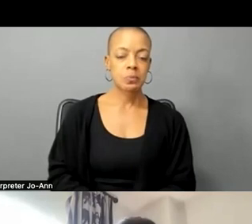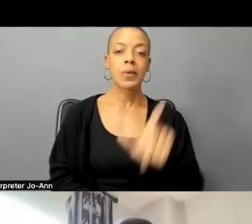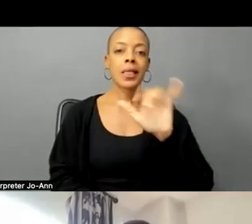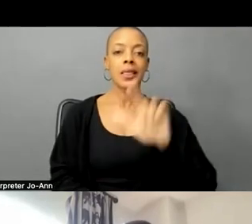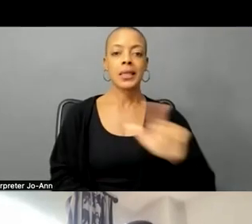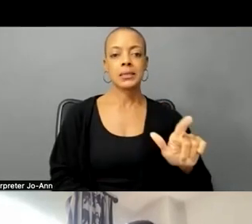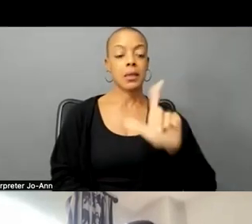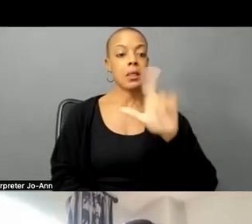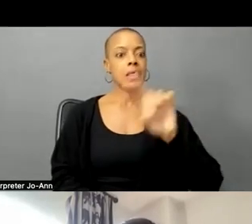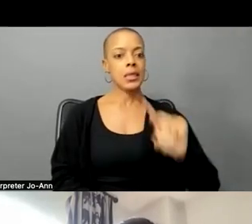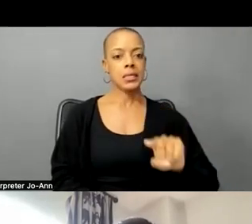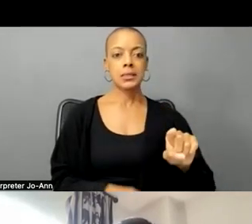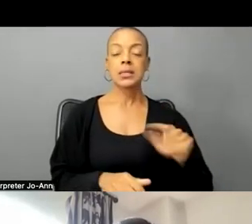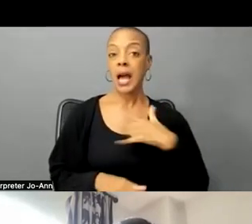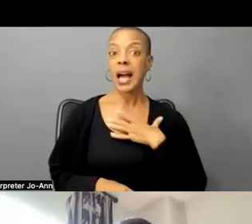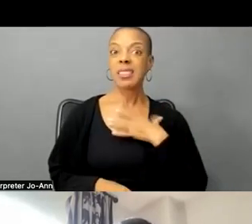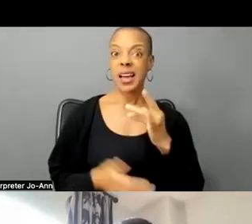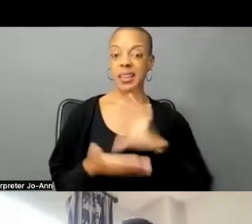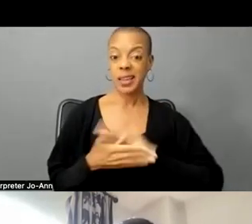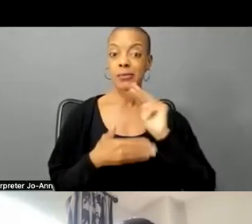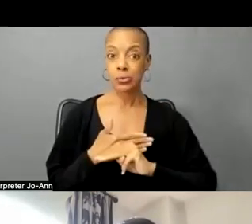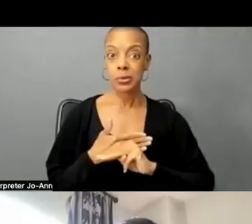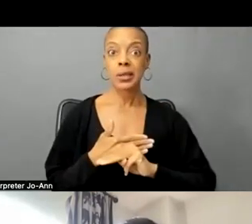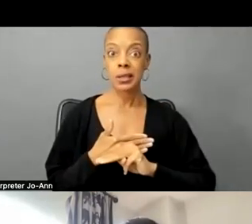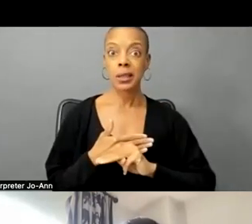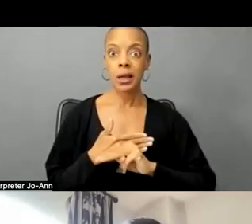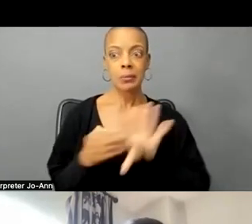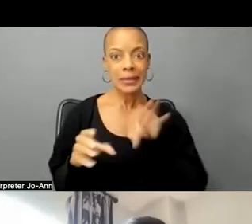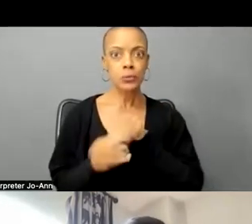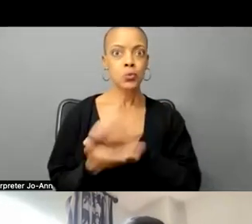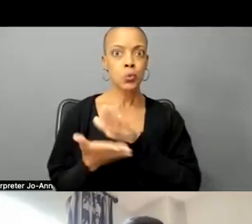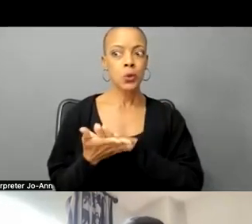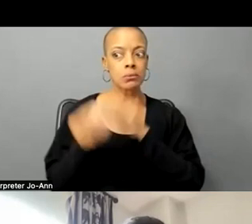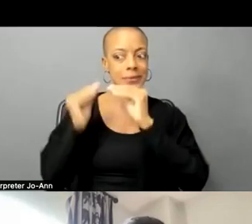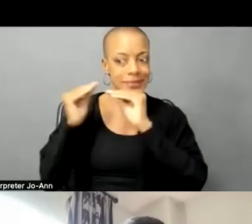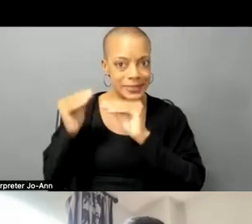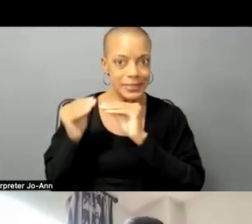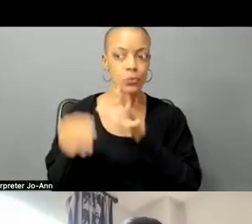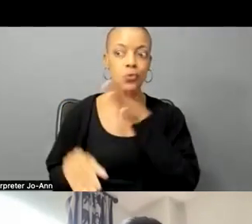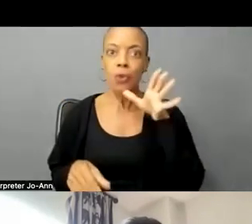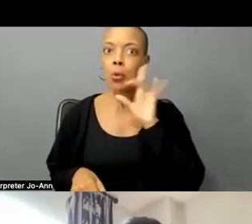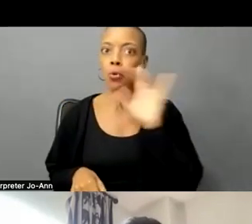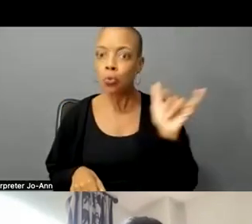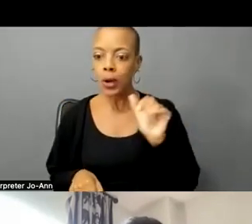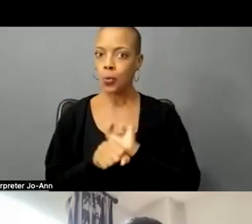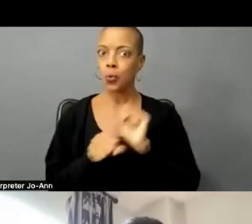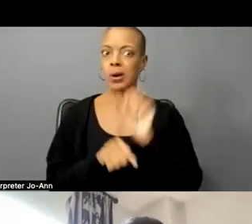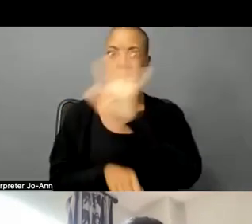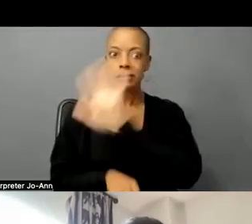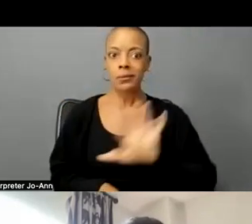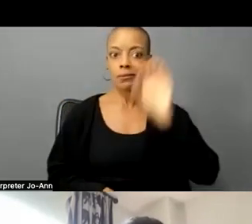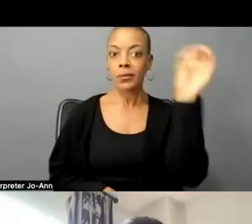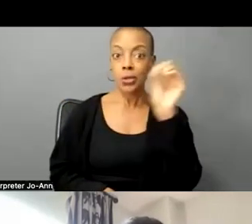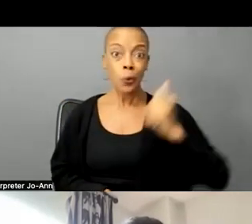idea of the curriculum that would explain how farming works in Ontario or all over Canada. And I